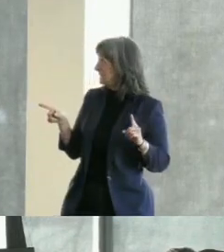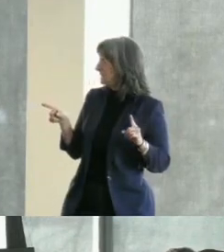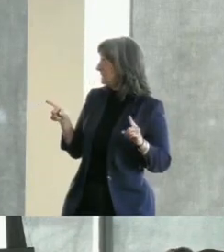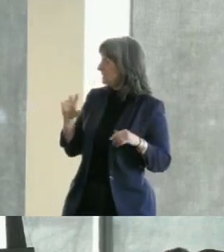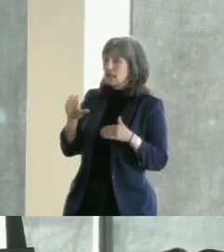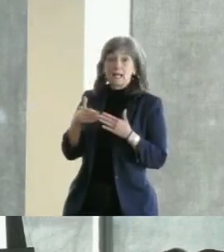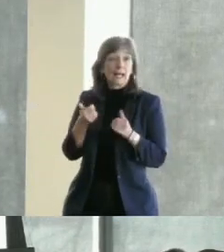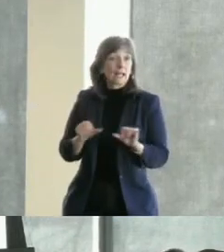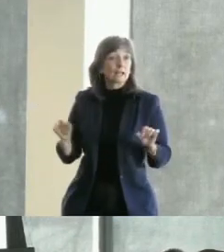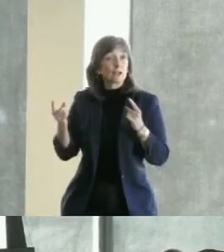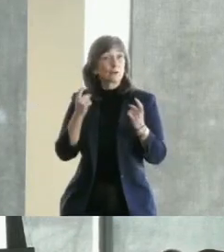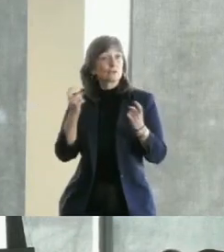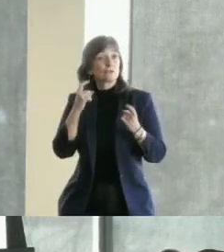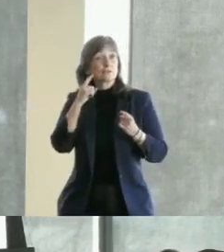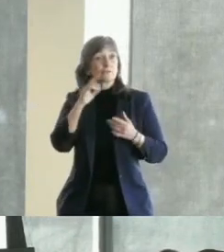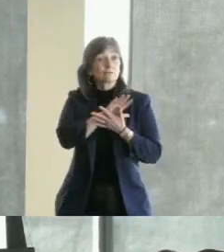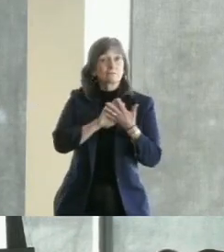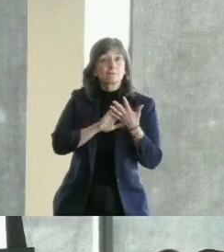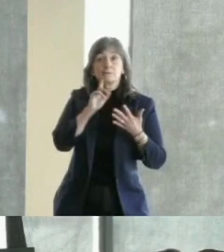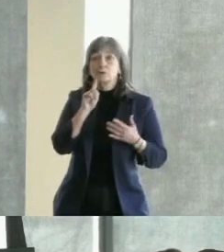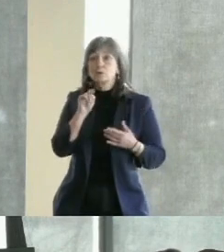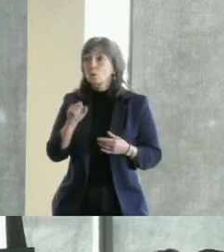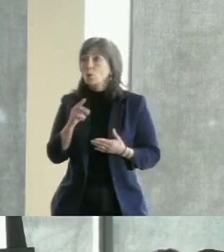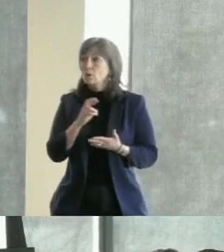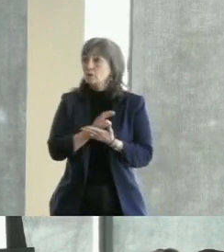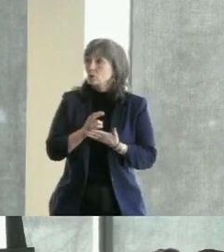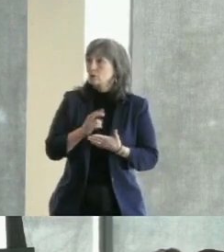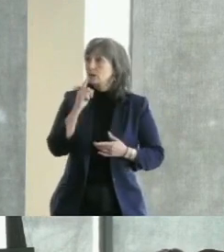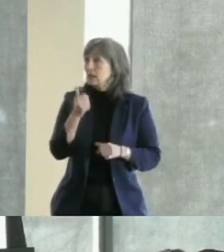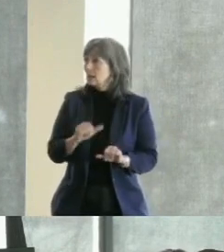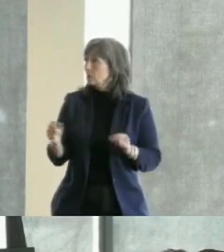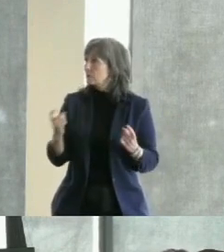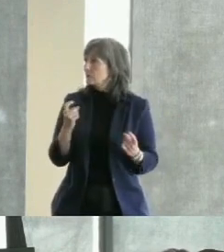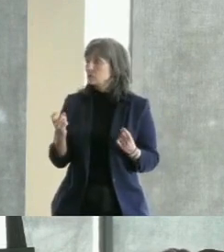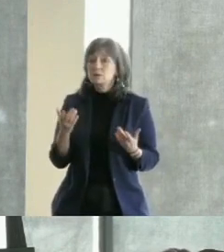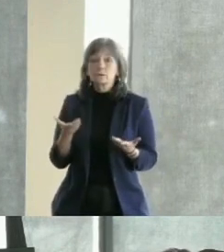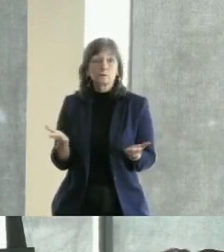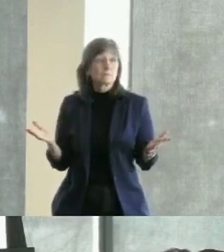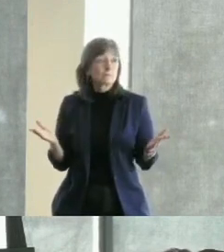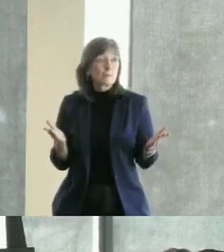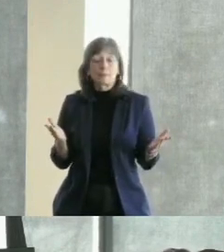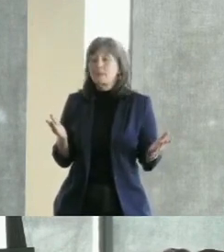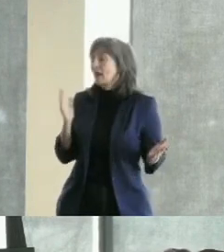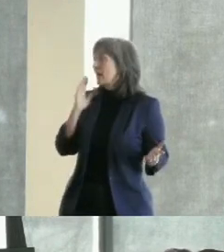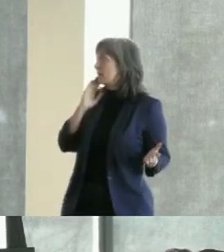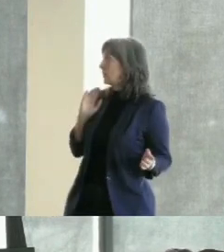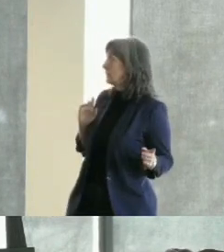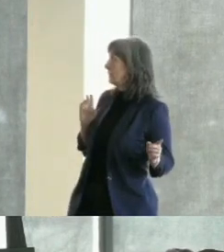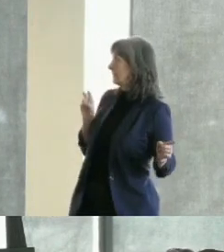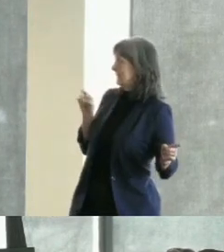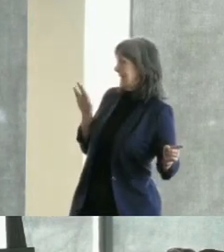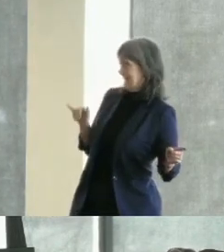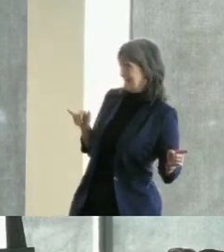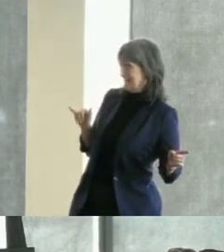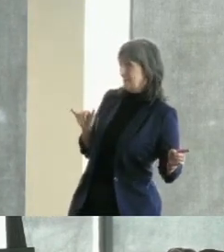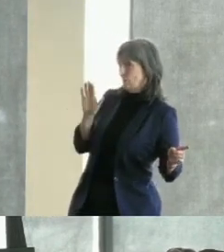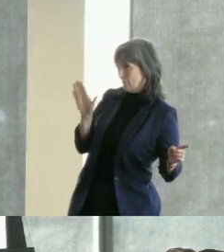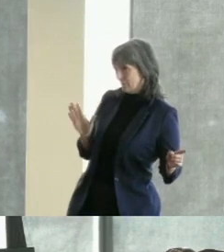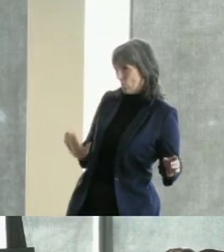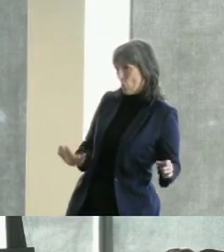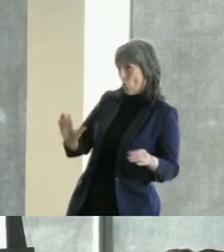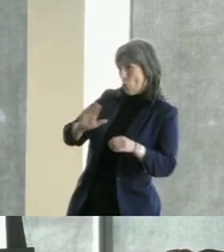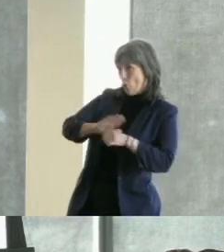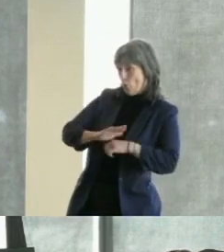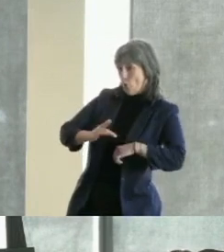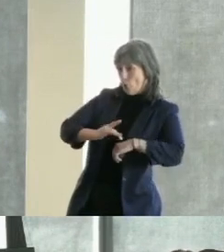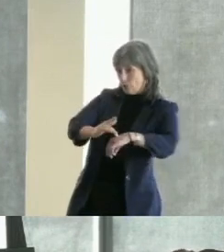Does anybody have any questions about any of the resources? I know that Mandy did an overview of them, but if you